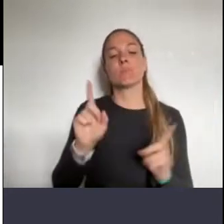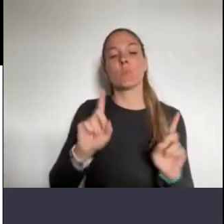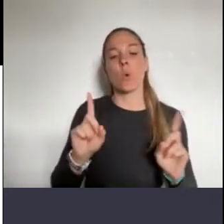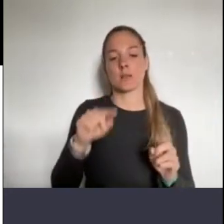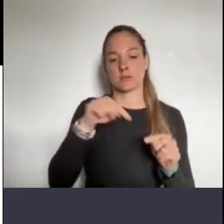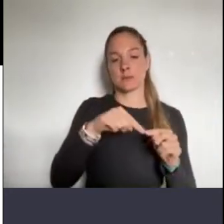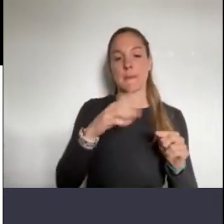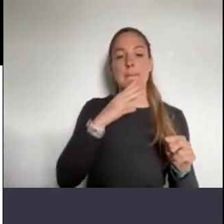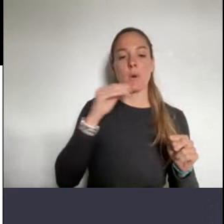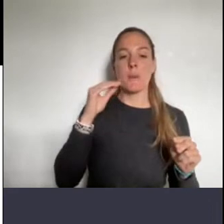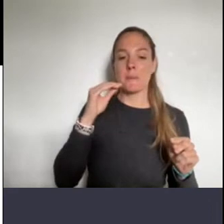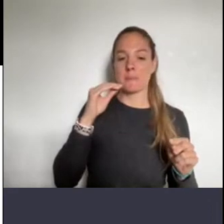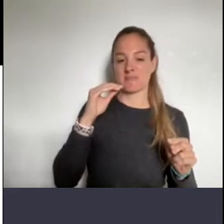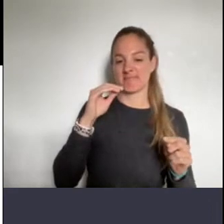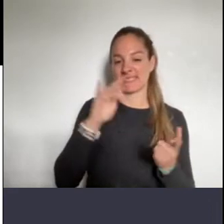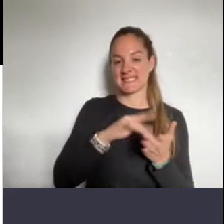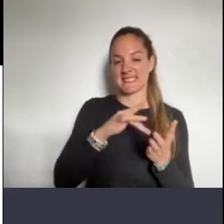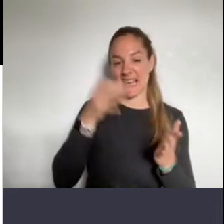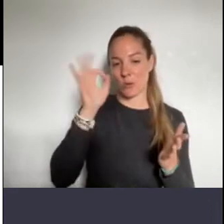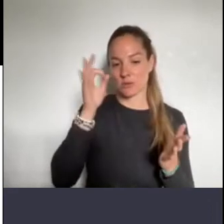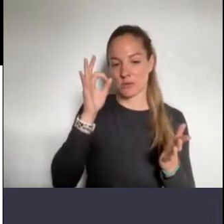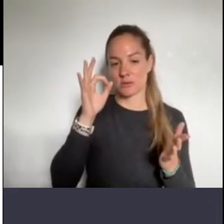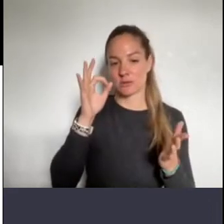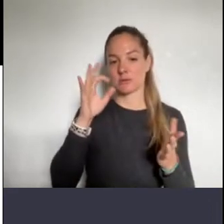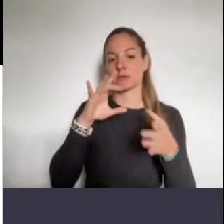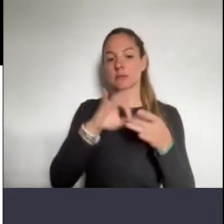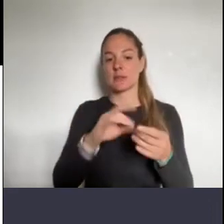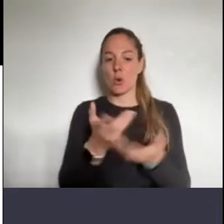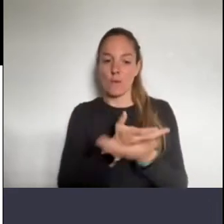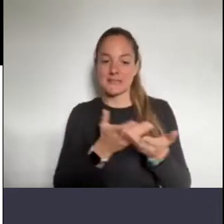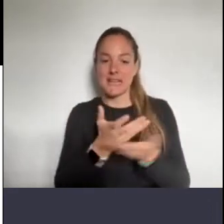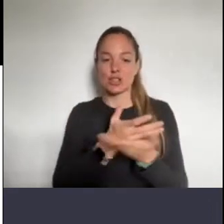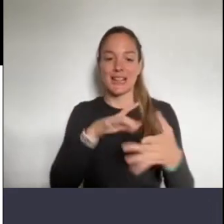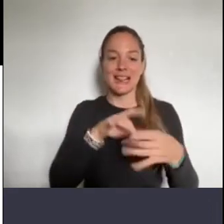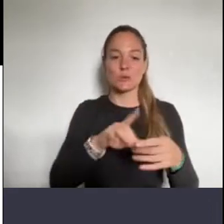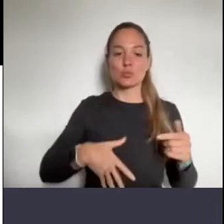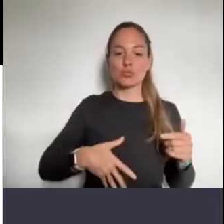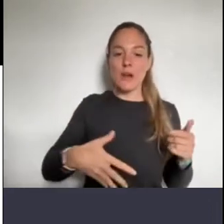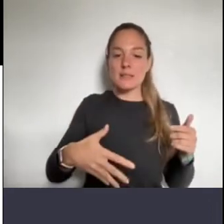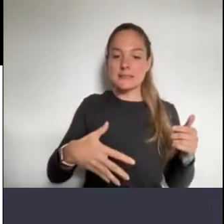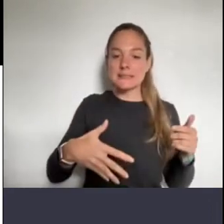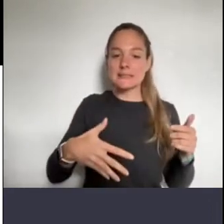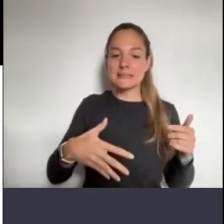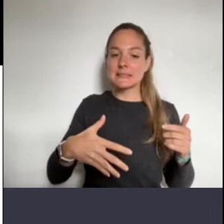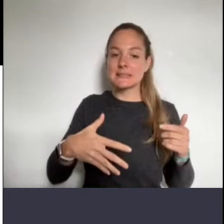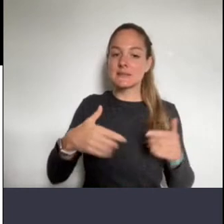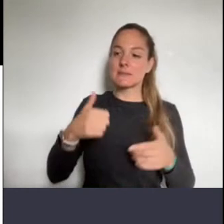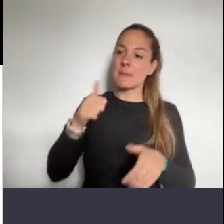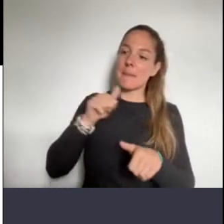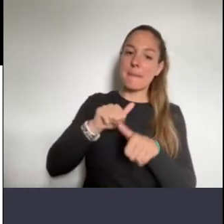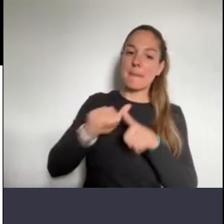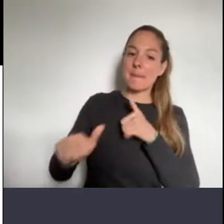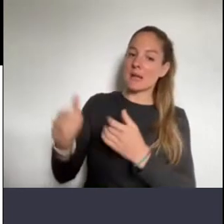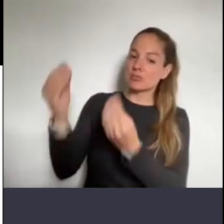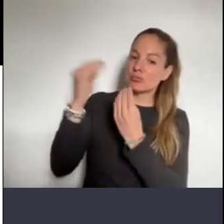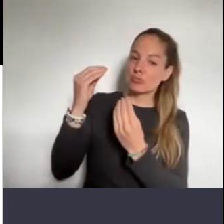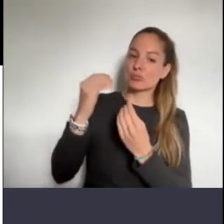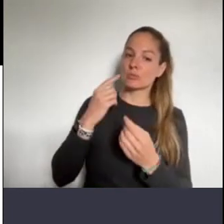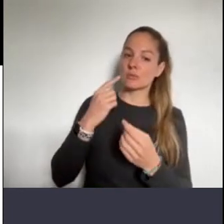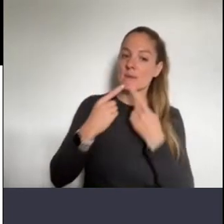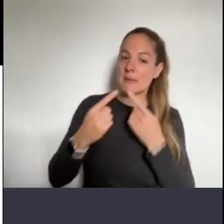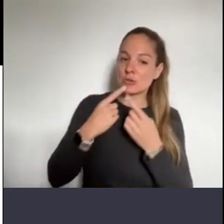Birmingham City Council report around seldom conversations around pregnancy and getting the best start in life, especially